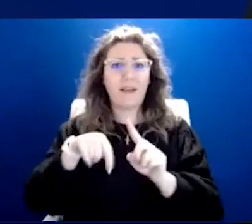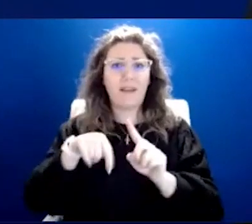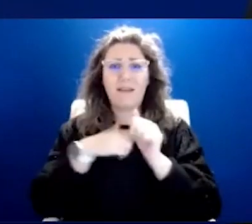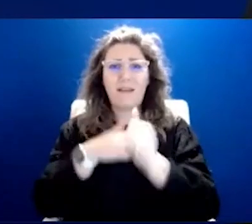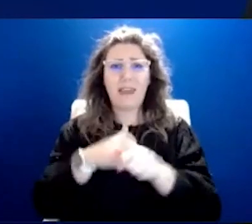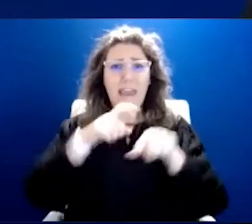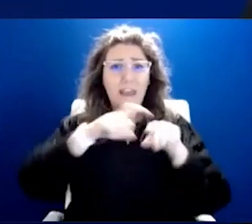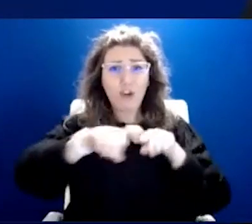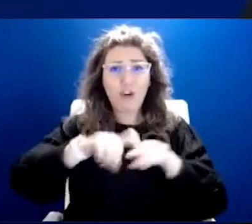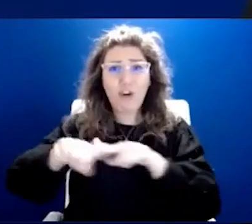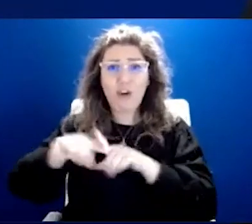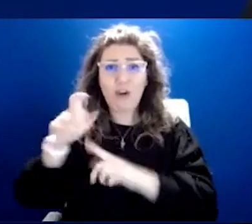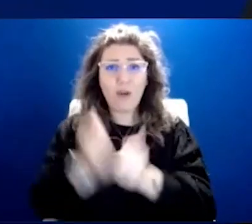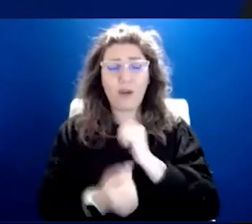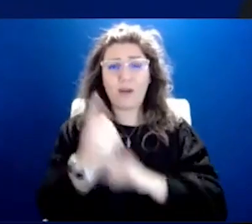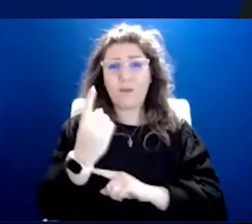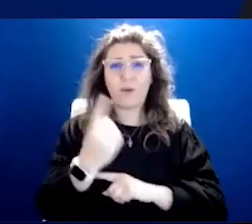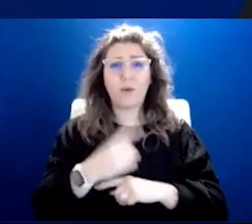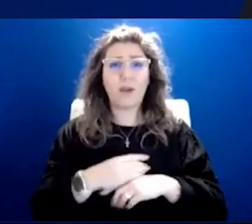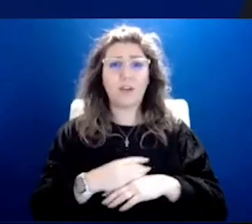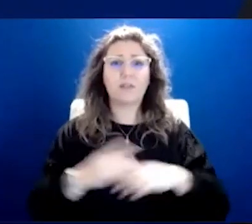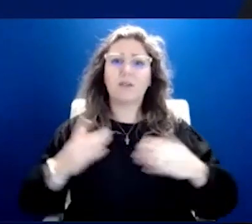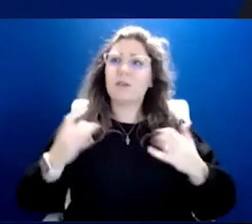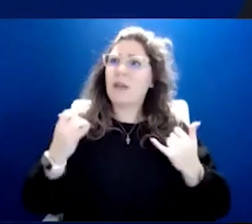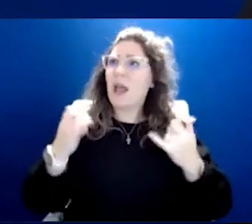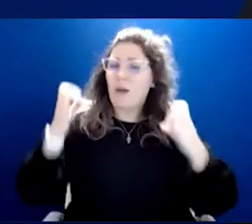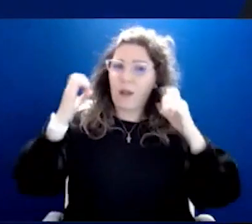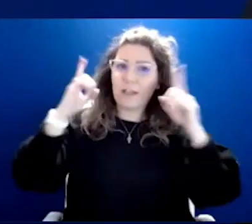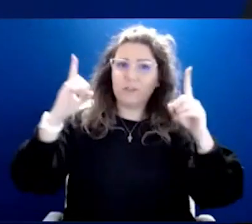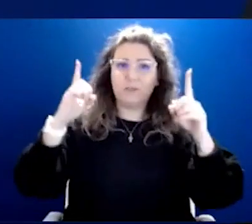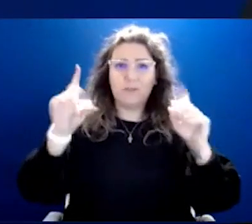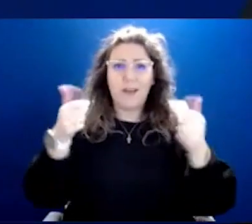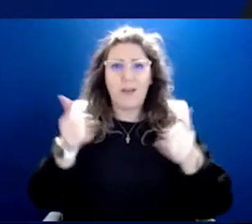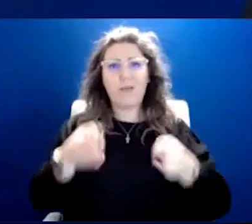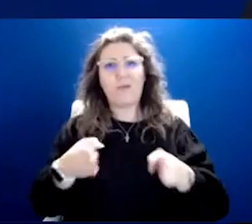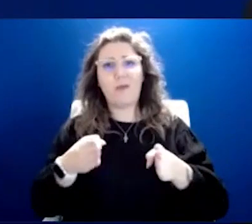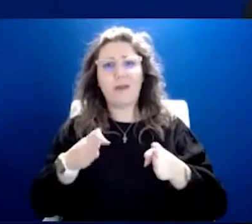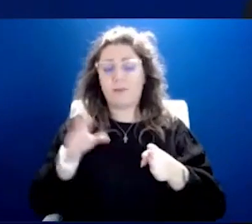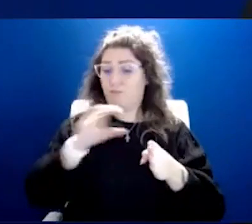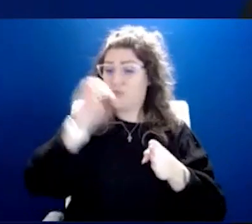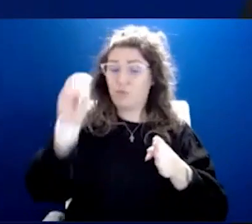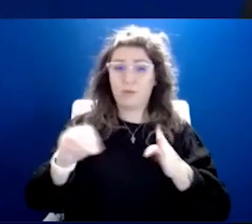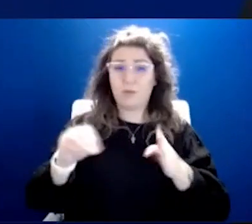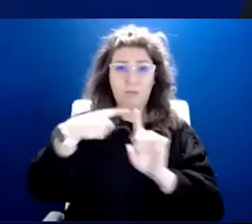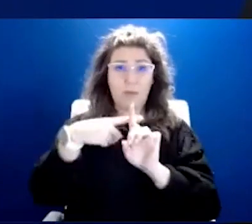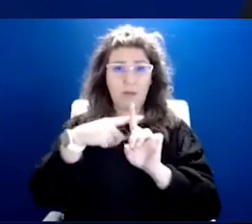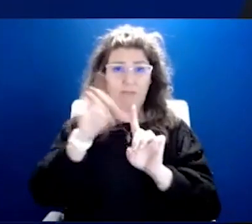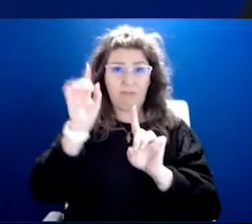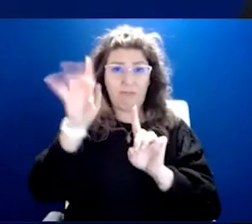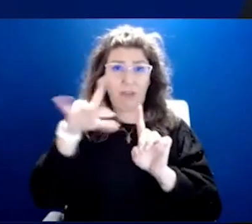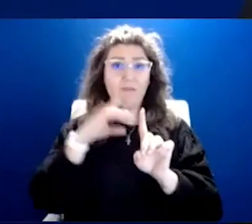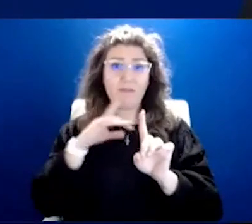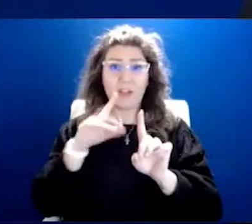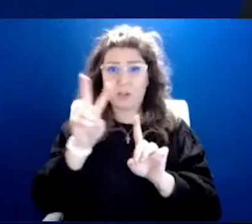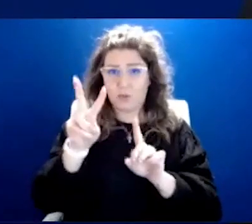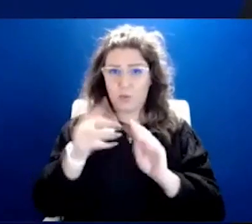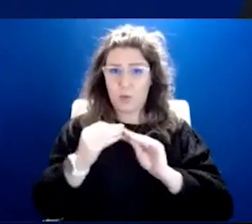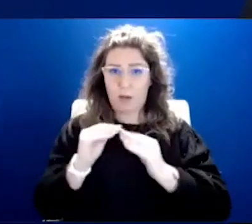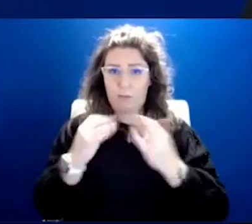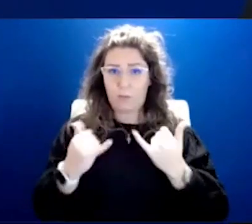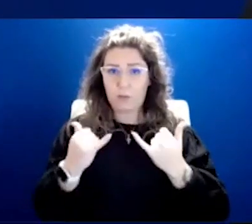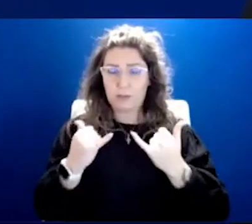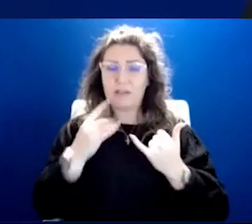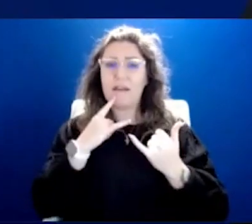trying to do education other ways. Our percent positivity, we're putting it out there in two numbers now, a sort of